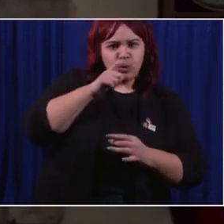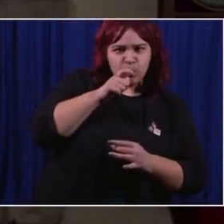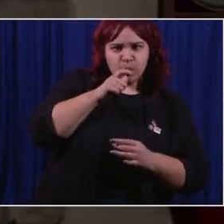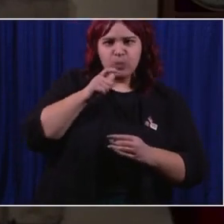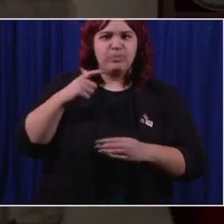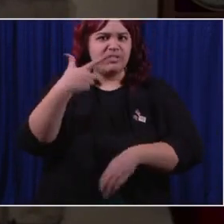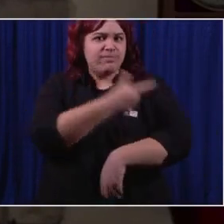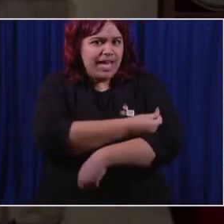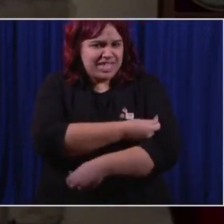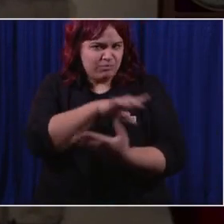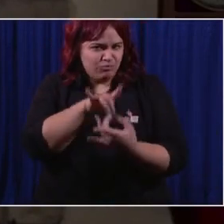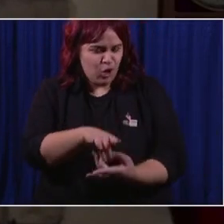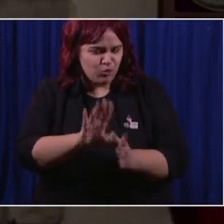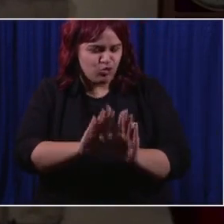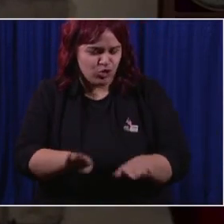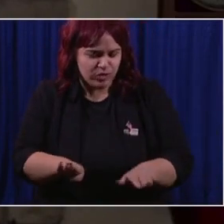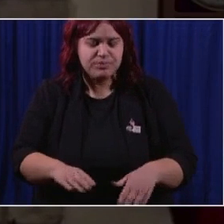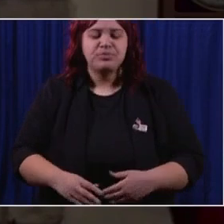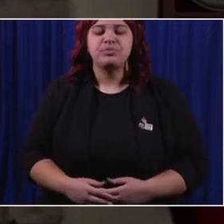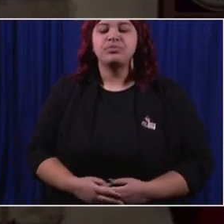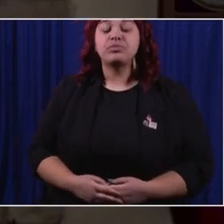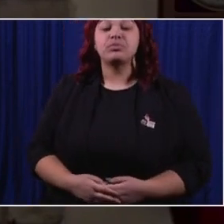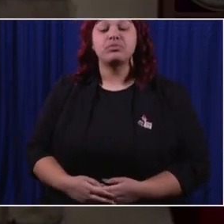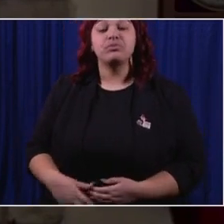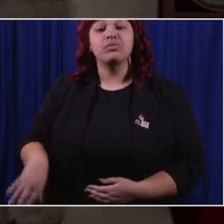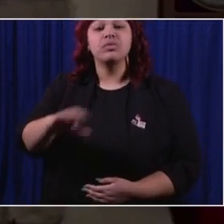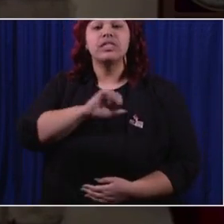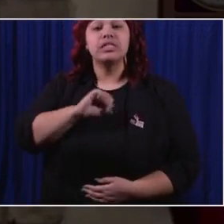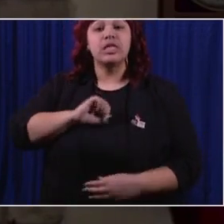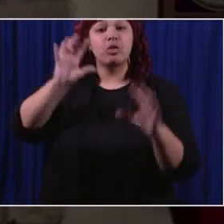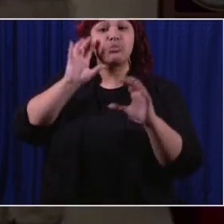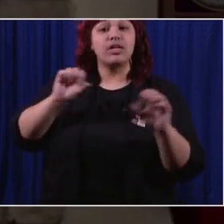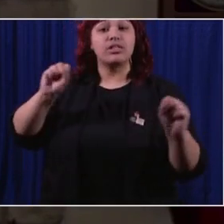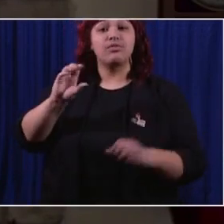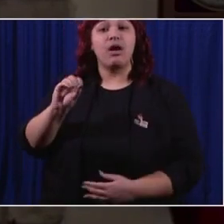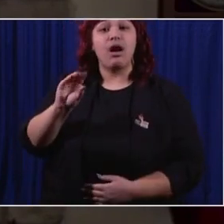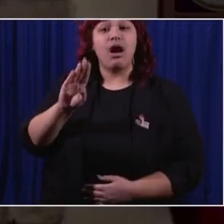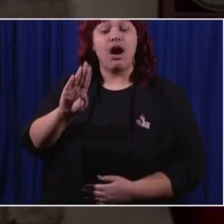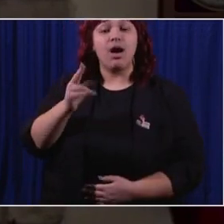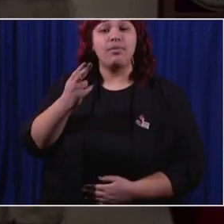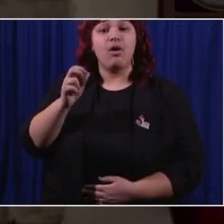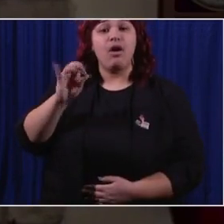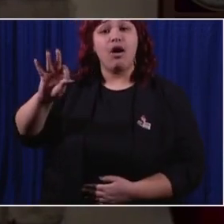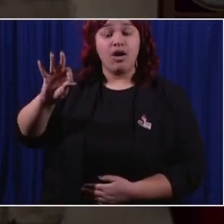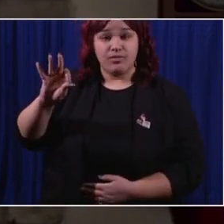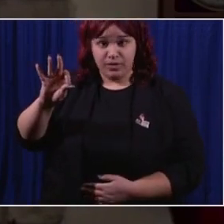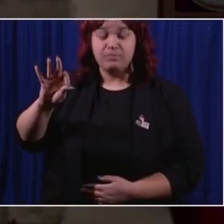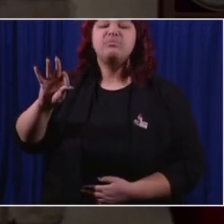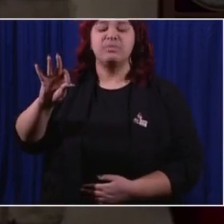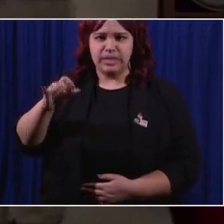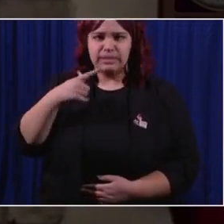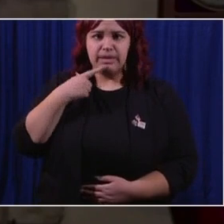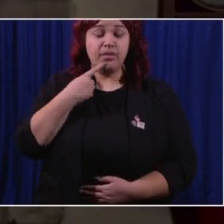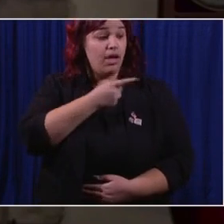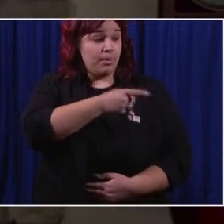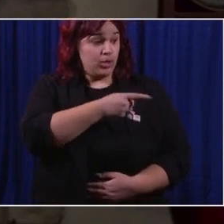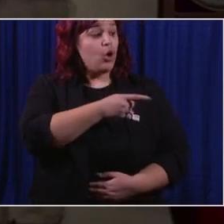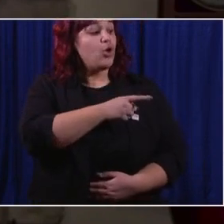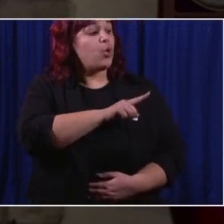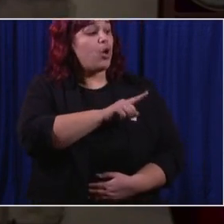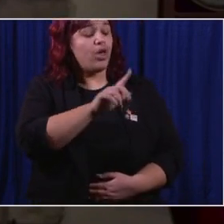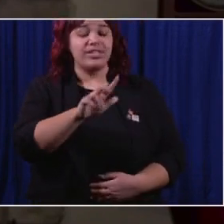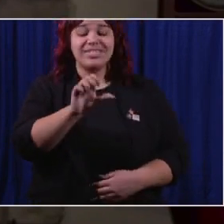your patience. I'll get it around the barn. Senate President Obhoff said early in December he had the votes to override your veto on Senate Bill 311.